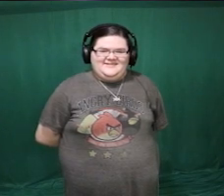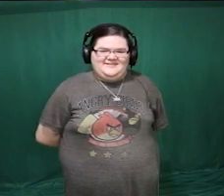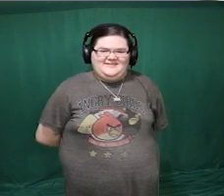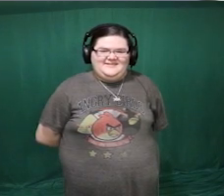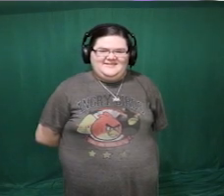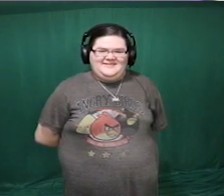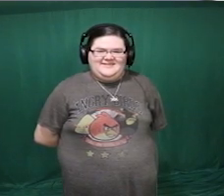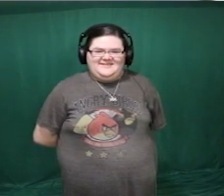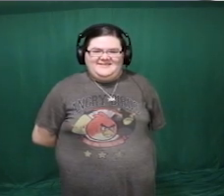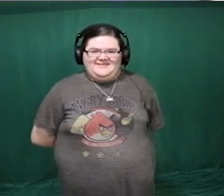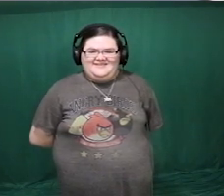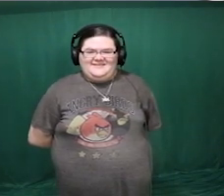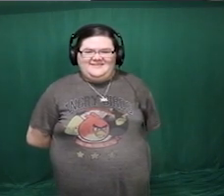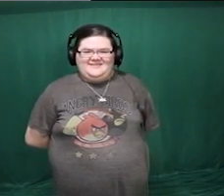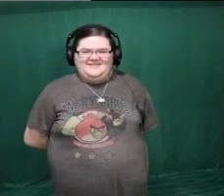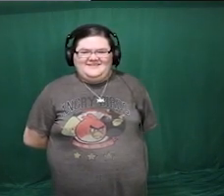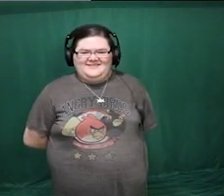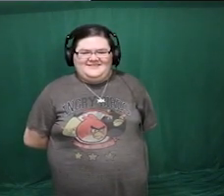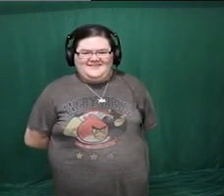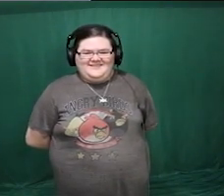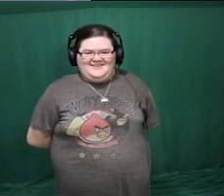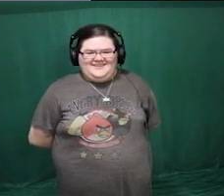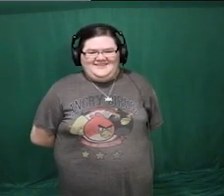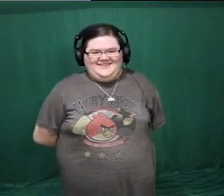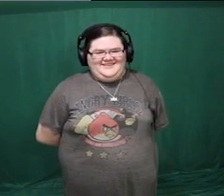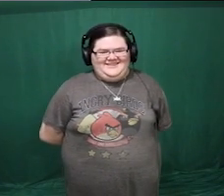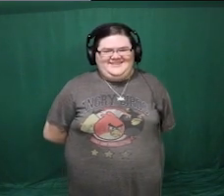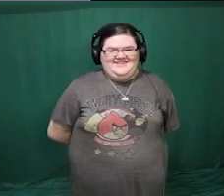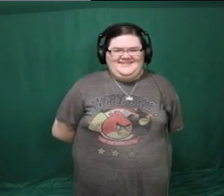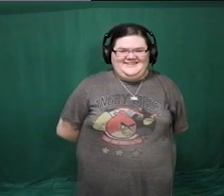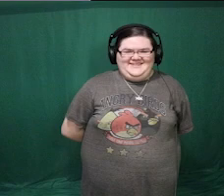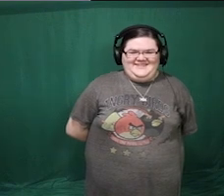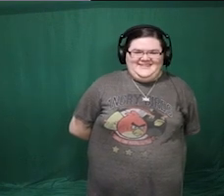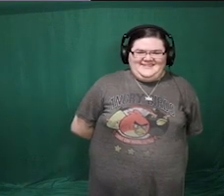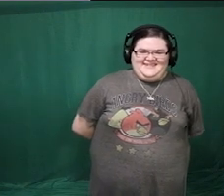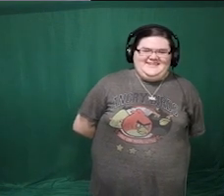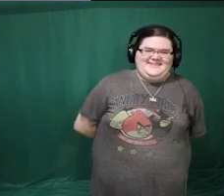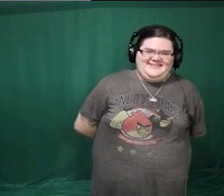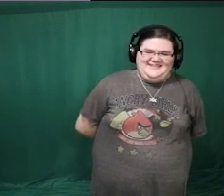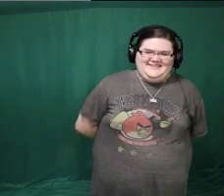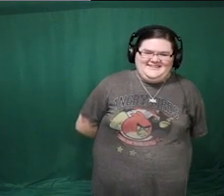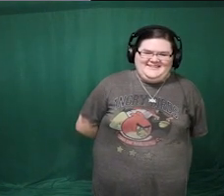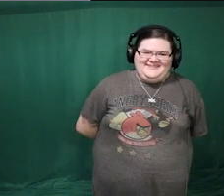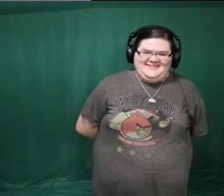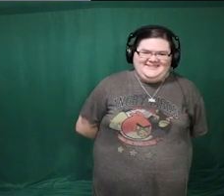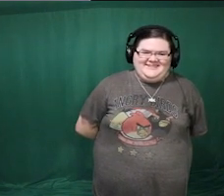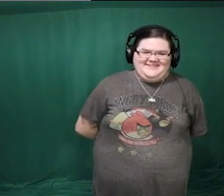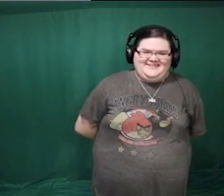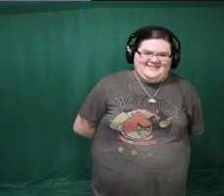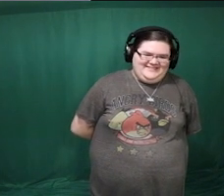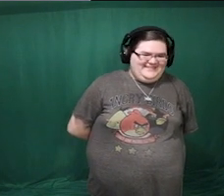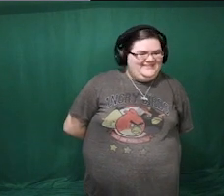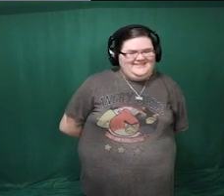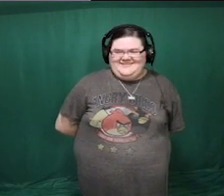Say philosopher. I don't need to. No, just say once. I'm chilling third place, innit?